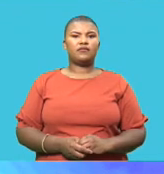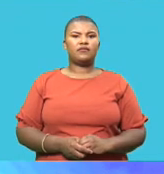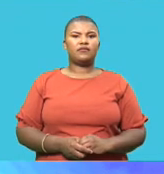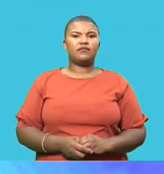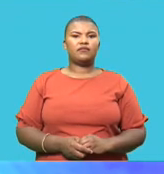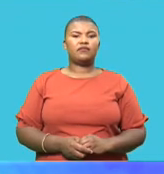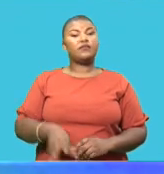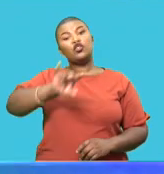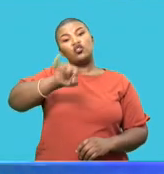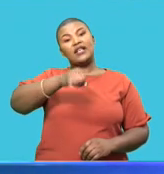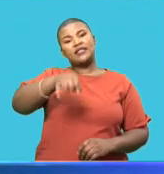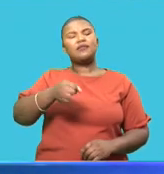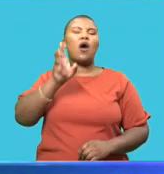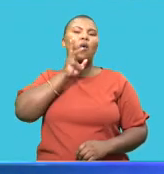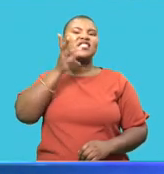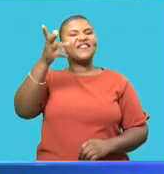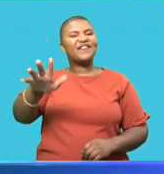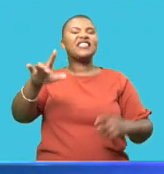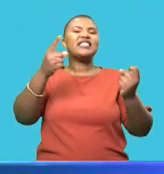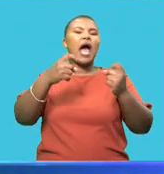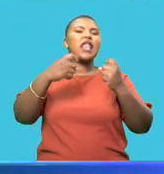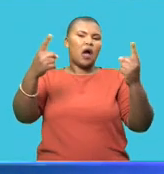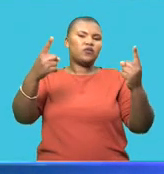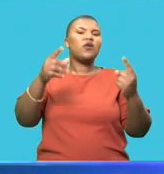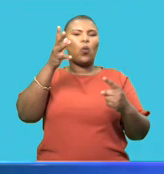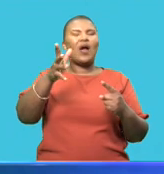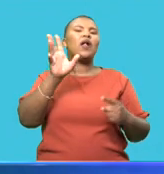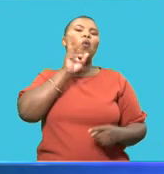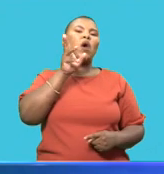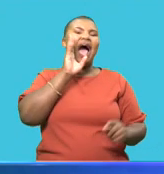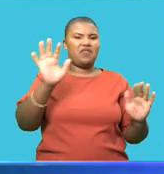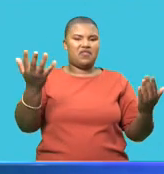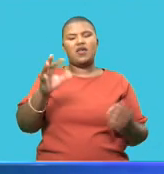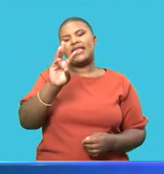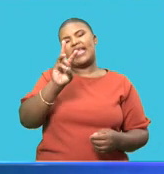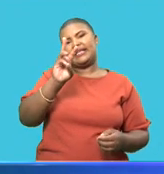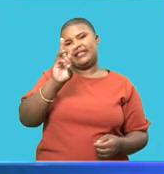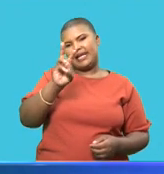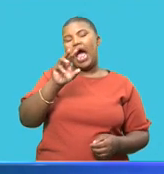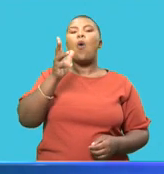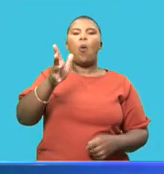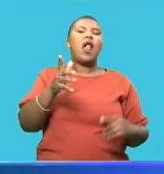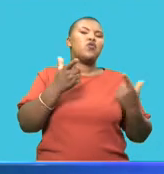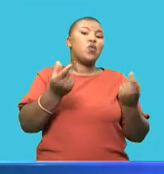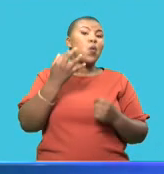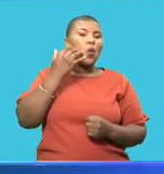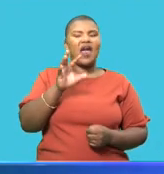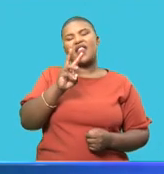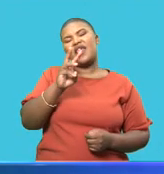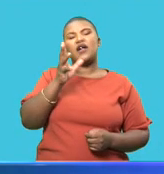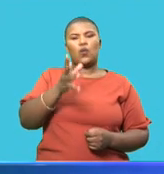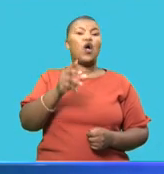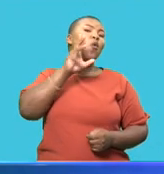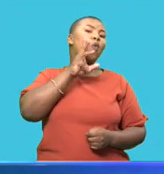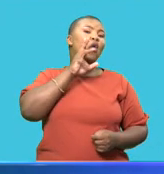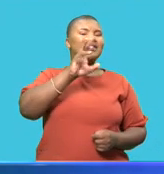Onto this now, Johannesburg Water announces a water shutdown in parts of the city that is set to be implemented on Thursday. The water utility says